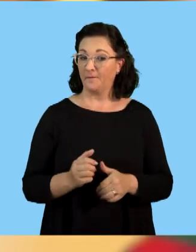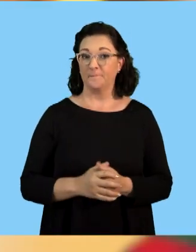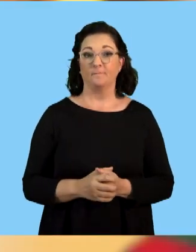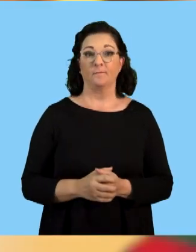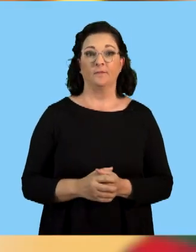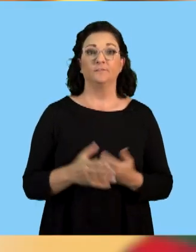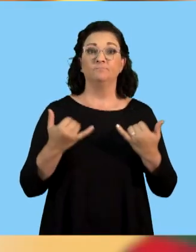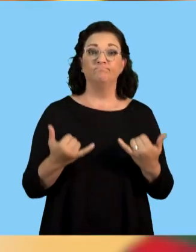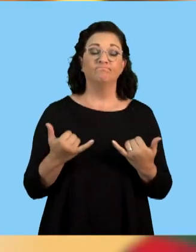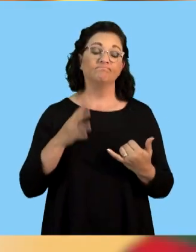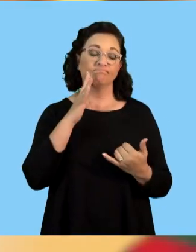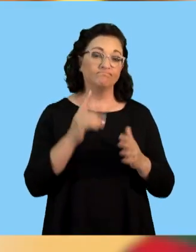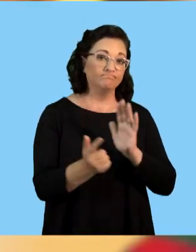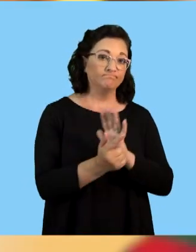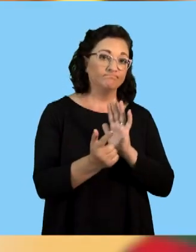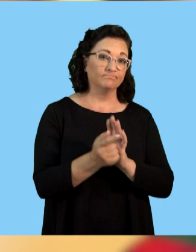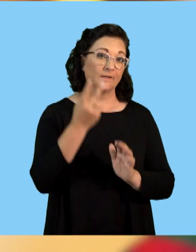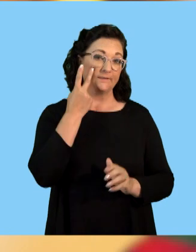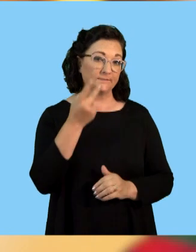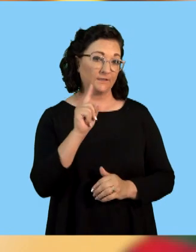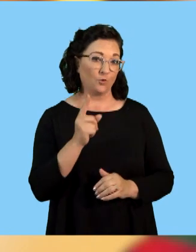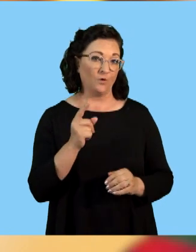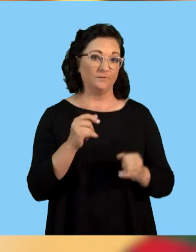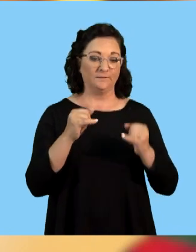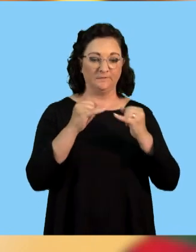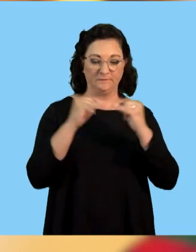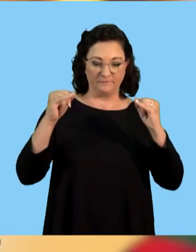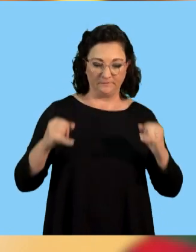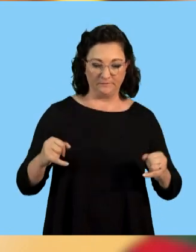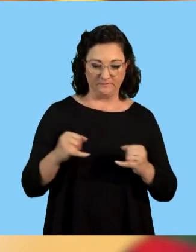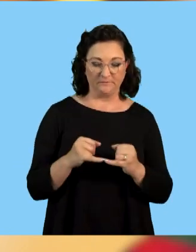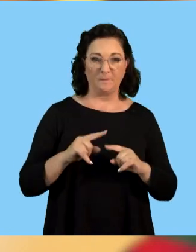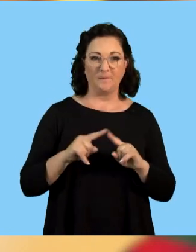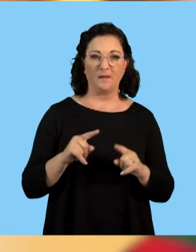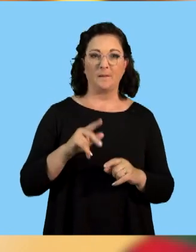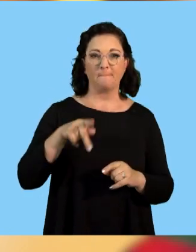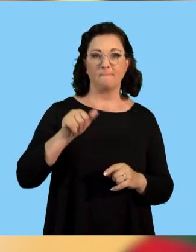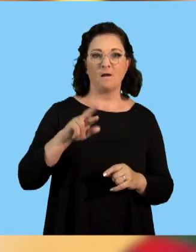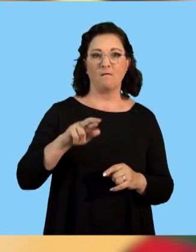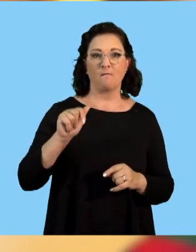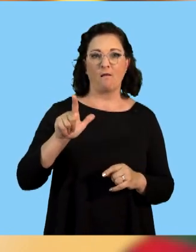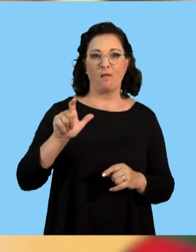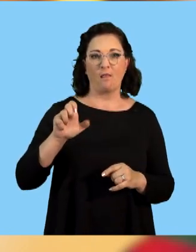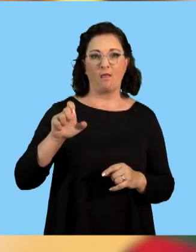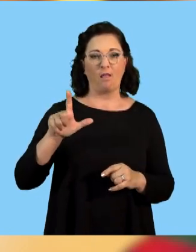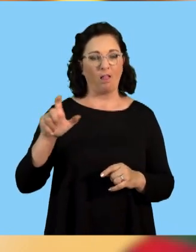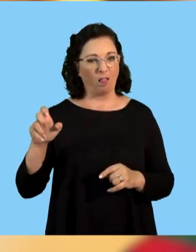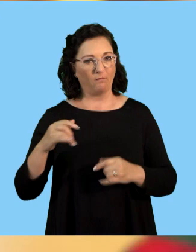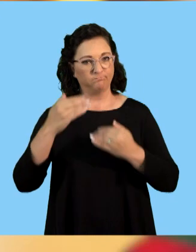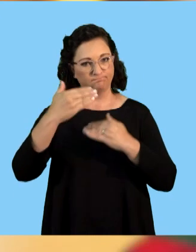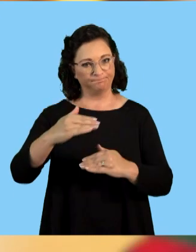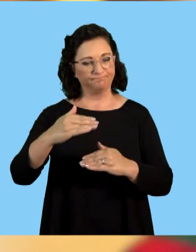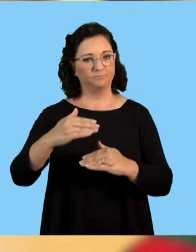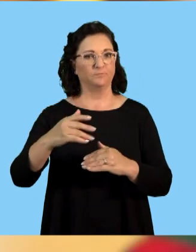in this lesson, we're going to be looking at a parallel circuit, what is constituted in a parallel circuit, and possibly other